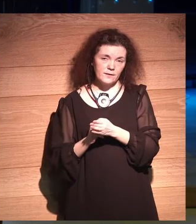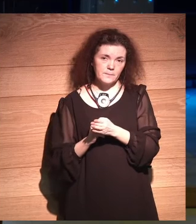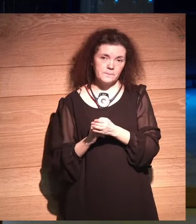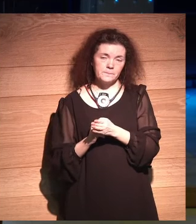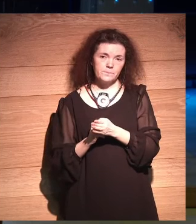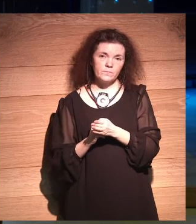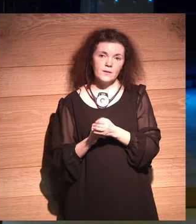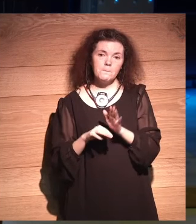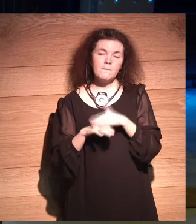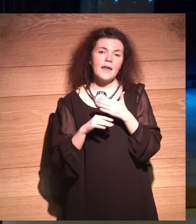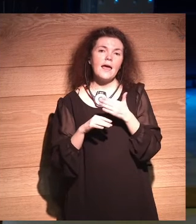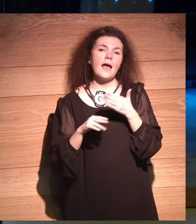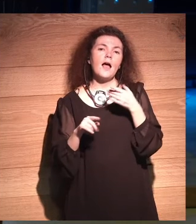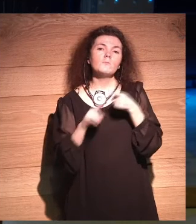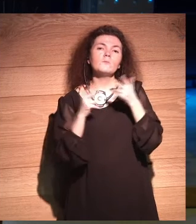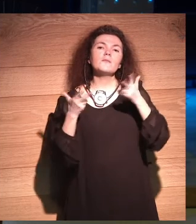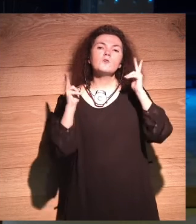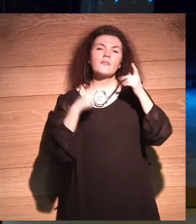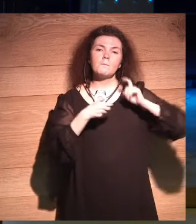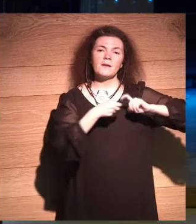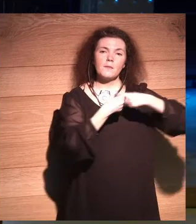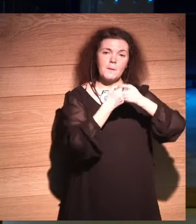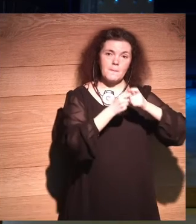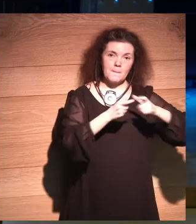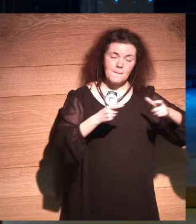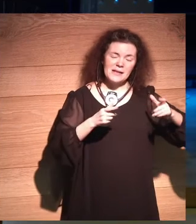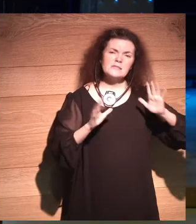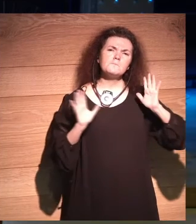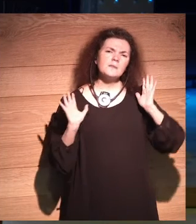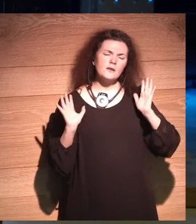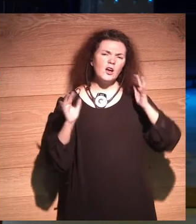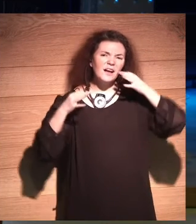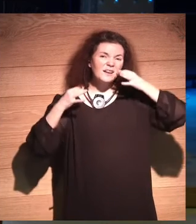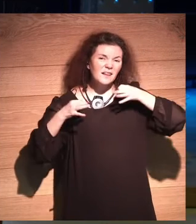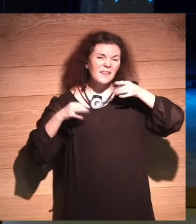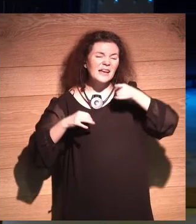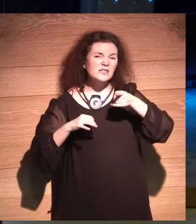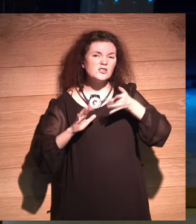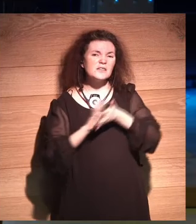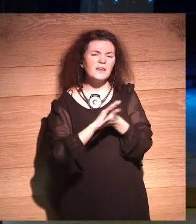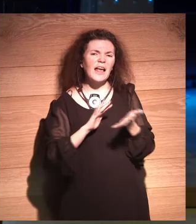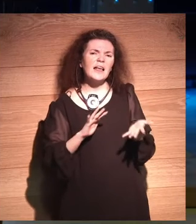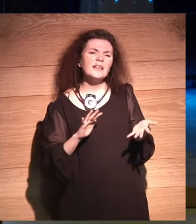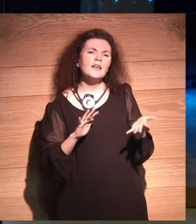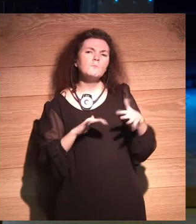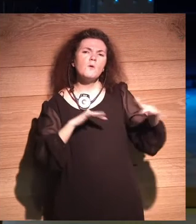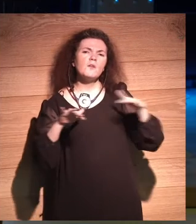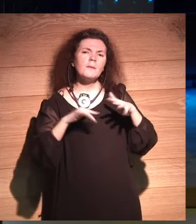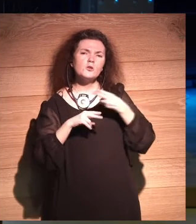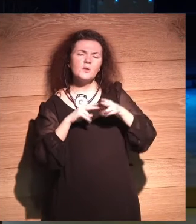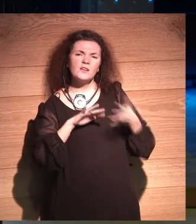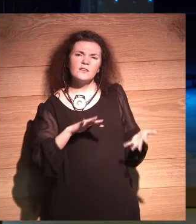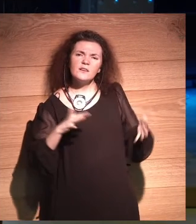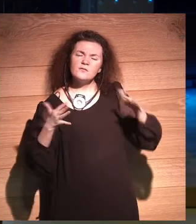guess is that applicable also to really transforming political movements that want to change things like